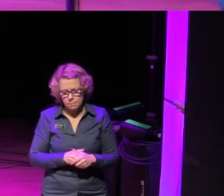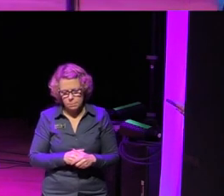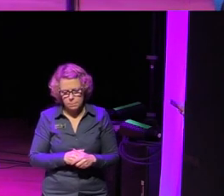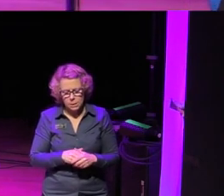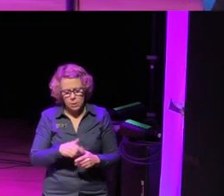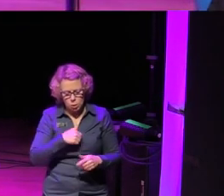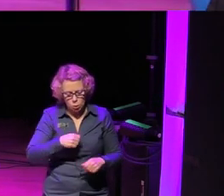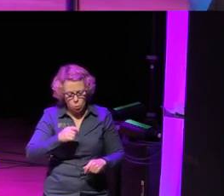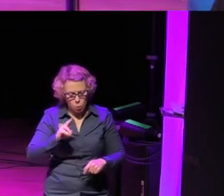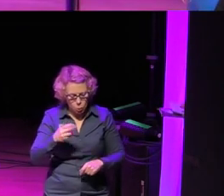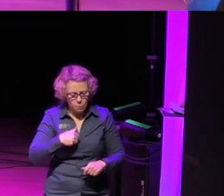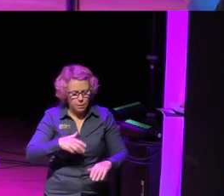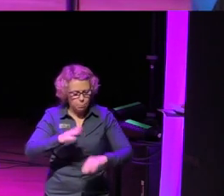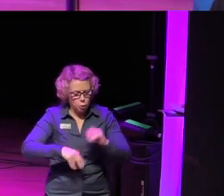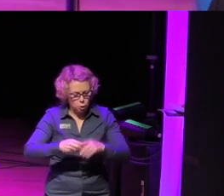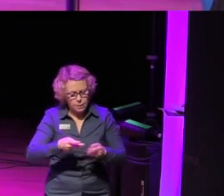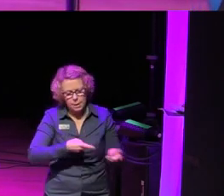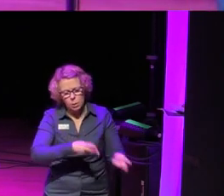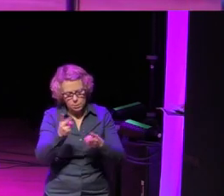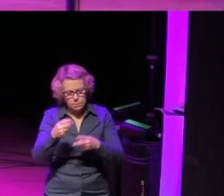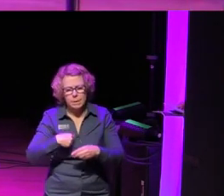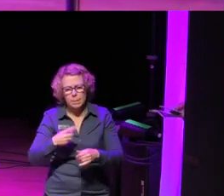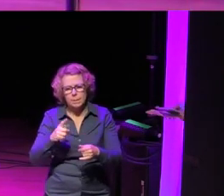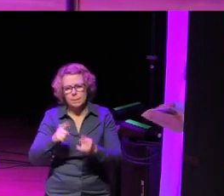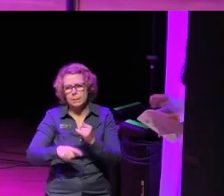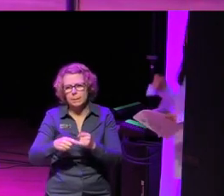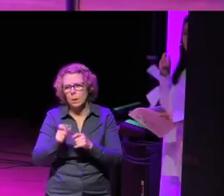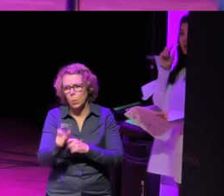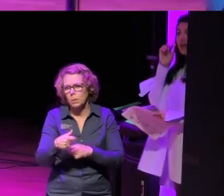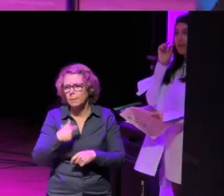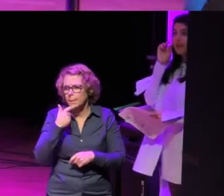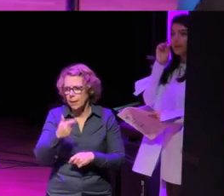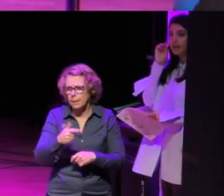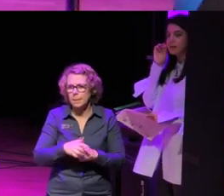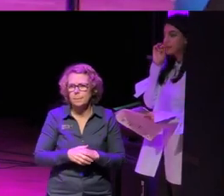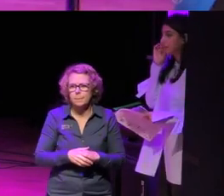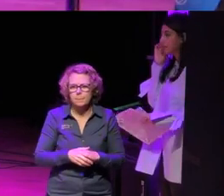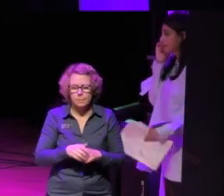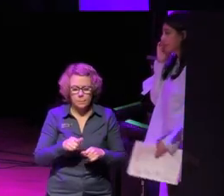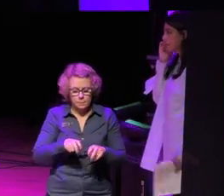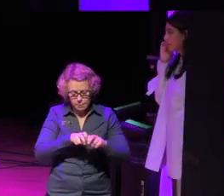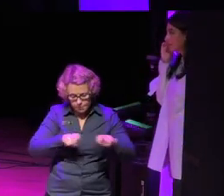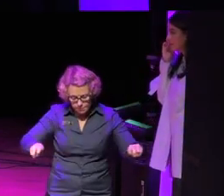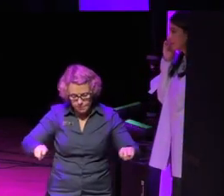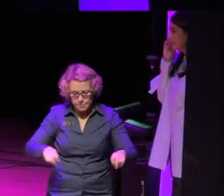build democracy. Let's have that as final words. Thank you so much for this panel.